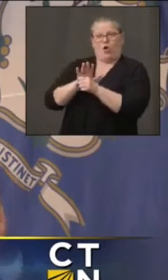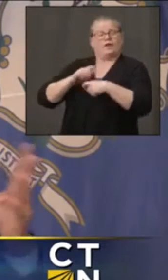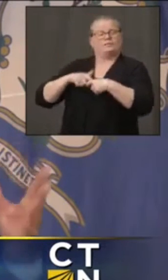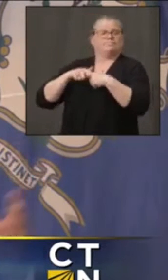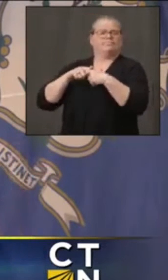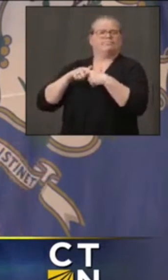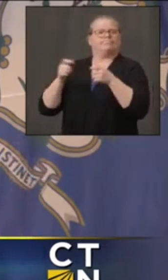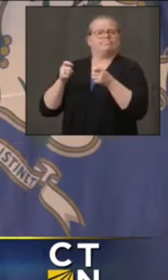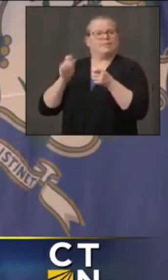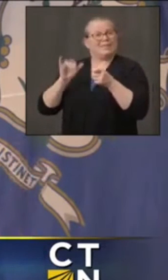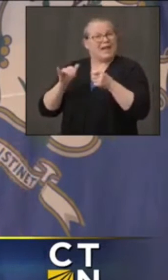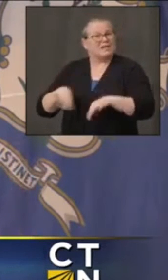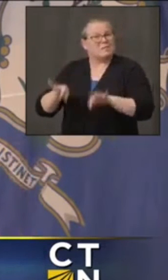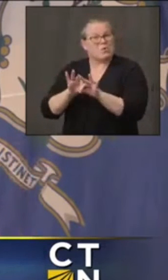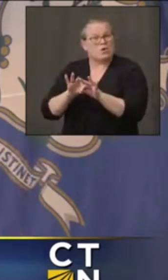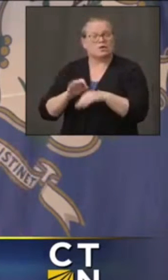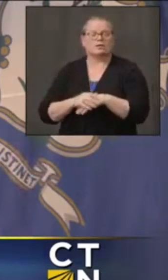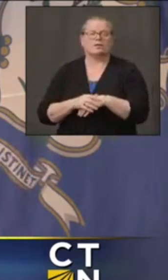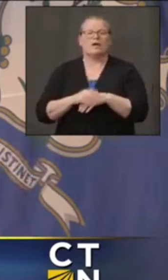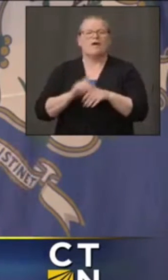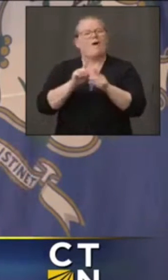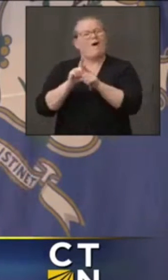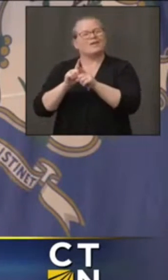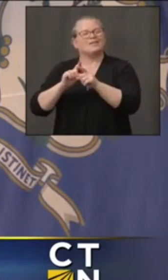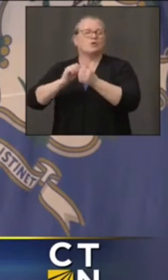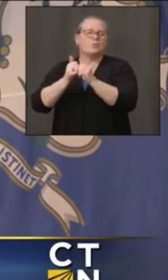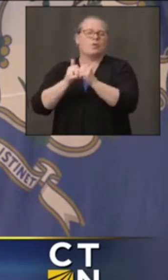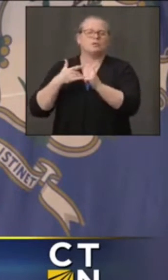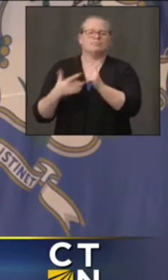local sports as more of a local priority.